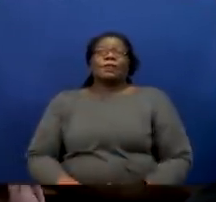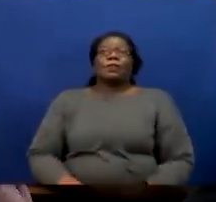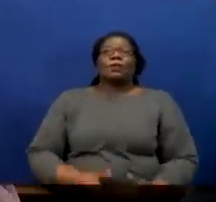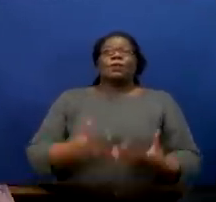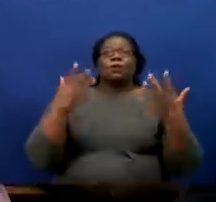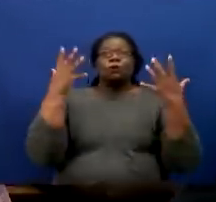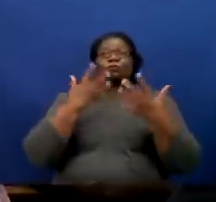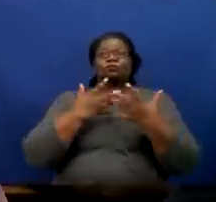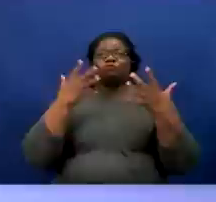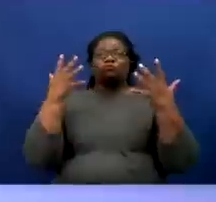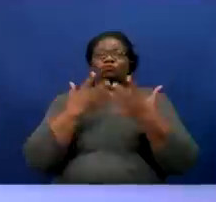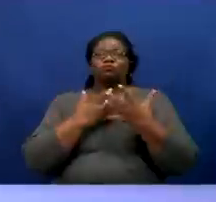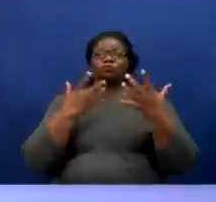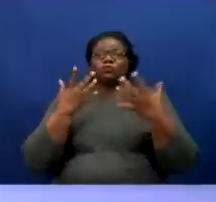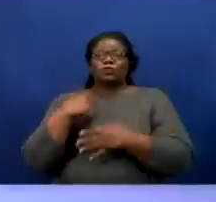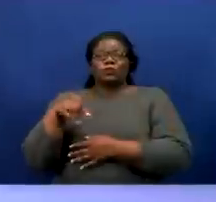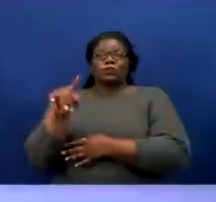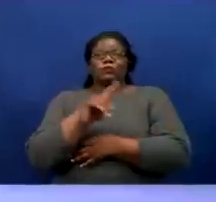Oh,